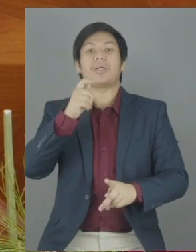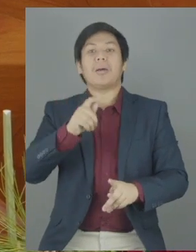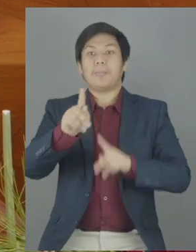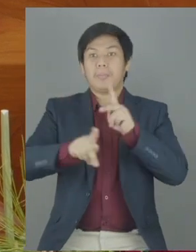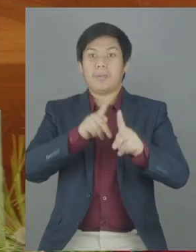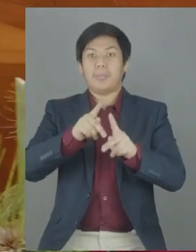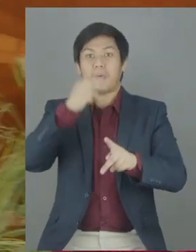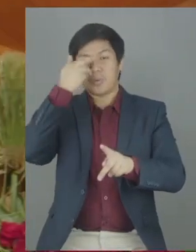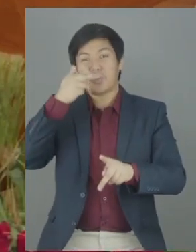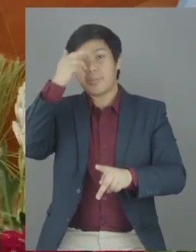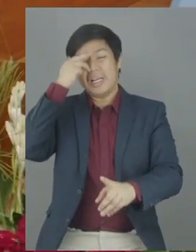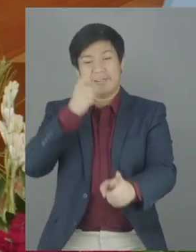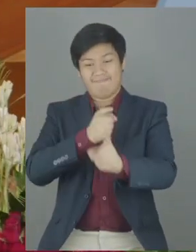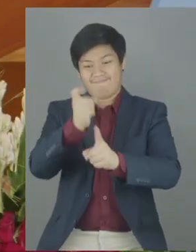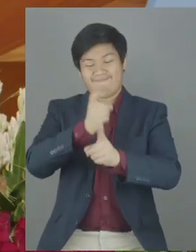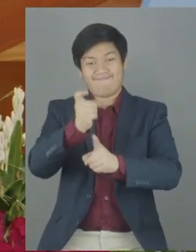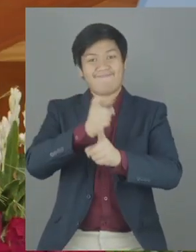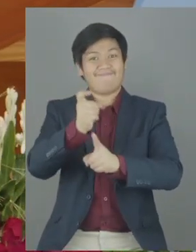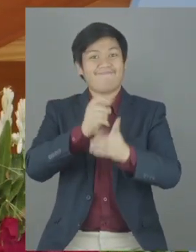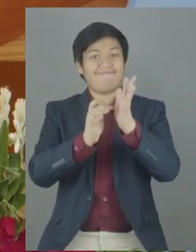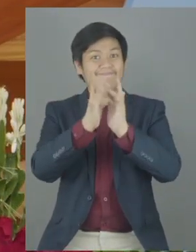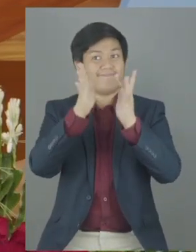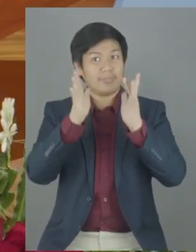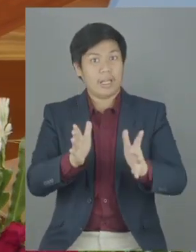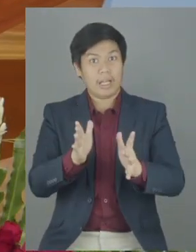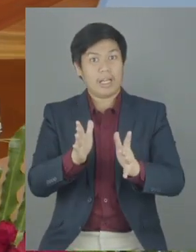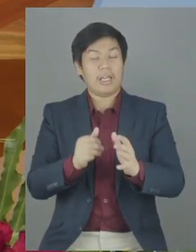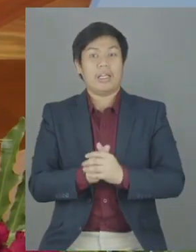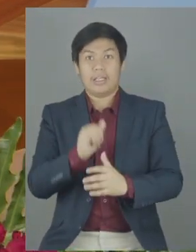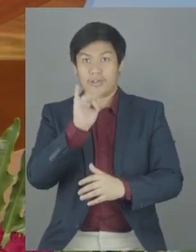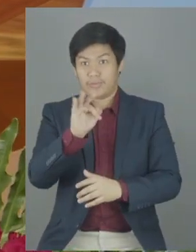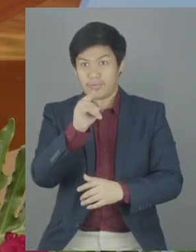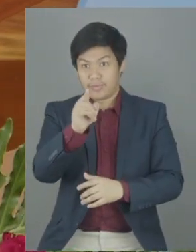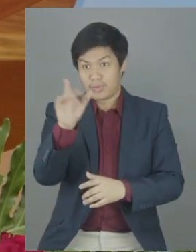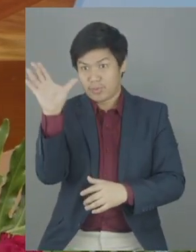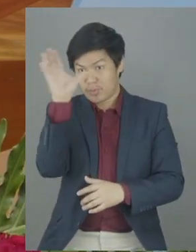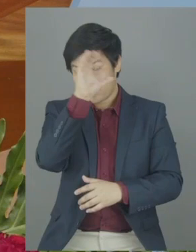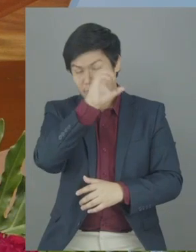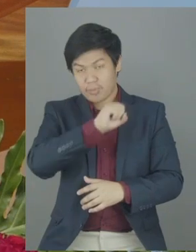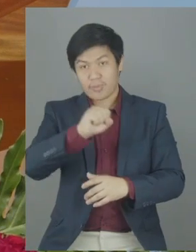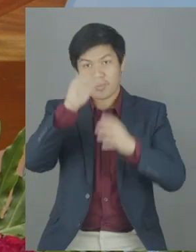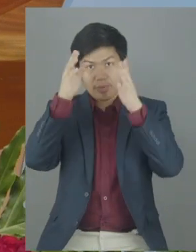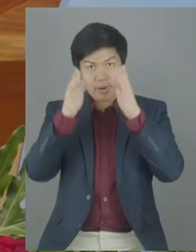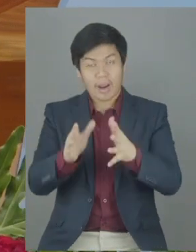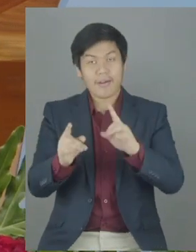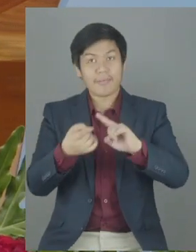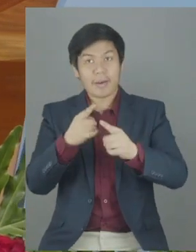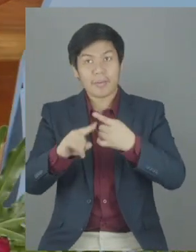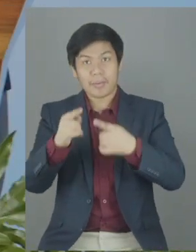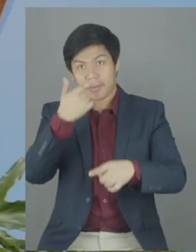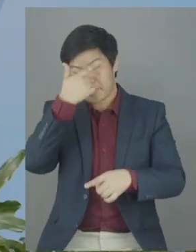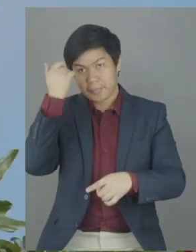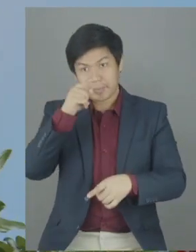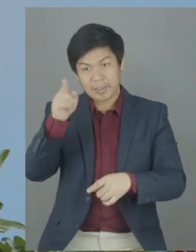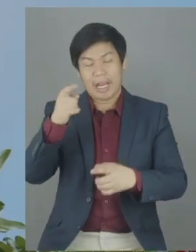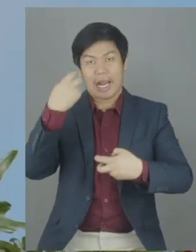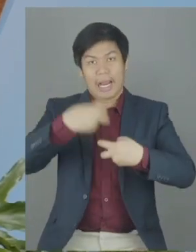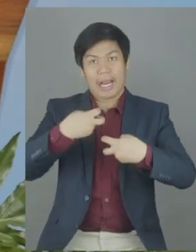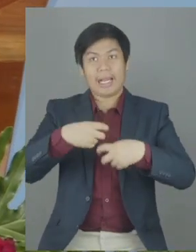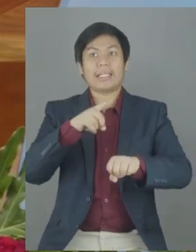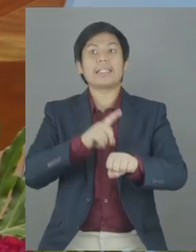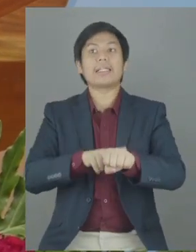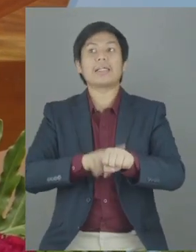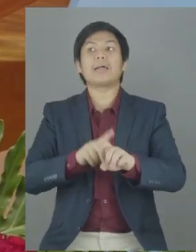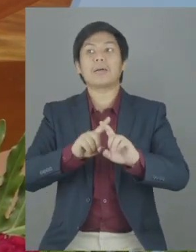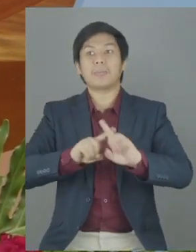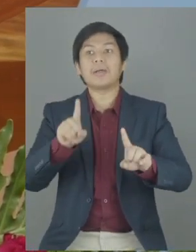So the idea here is that be a foreigner's friend, not only because these are trying times, but